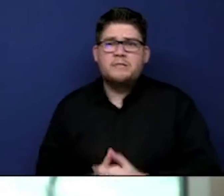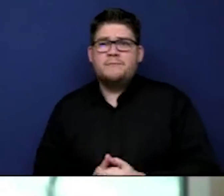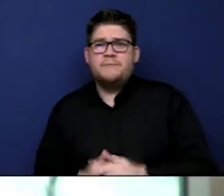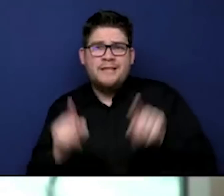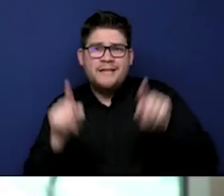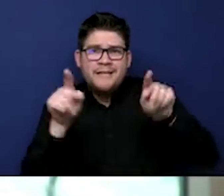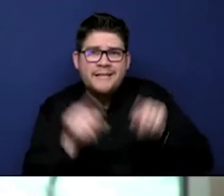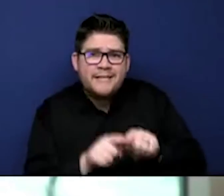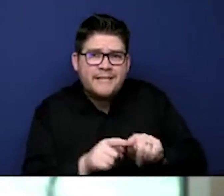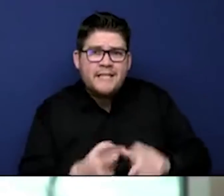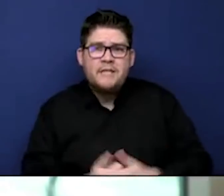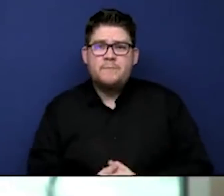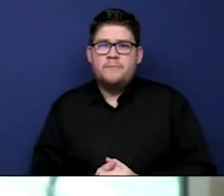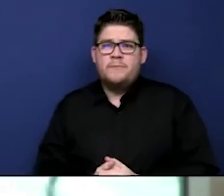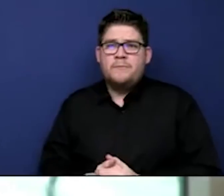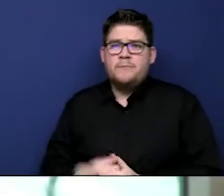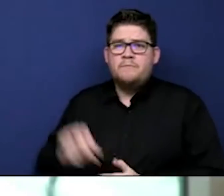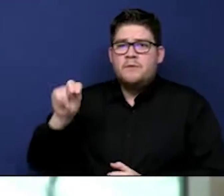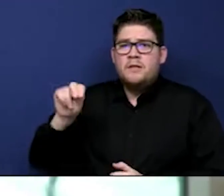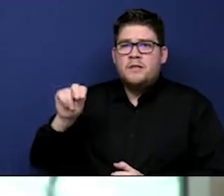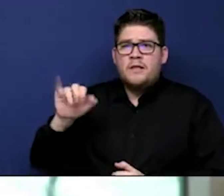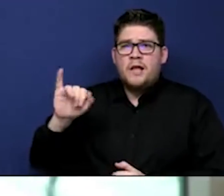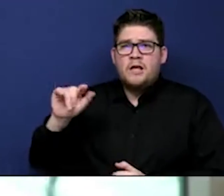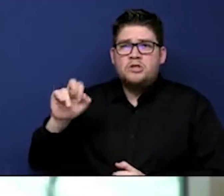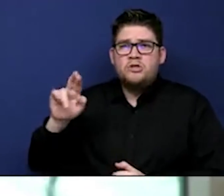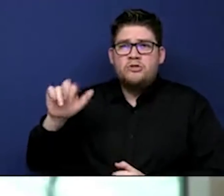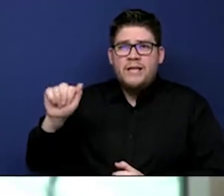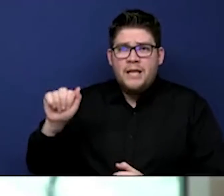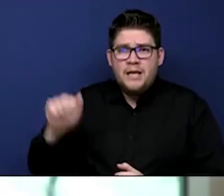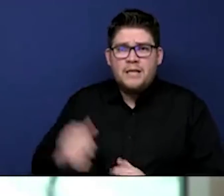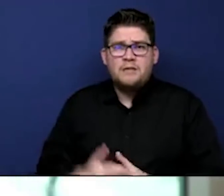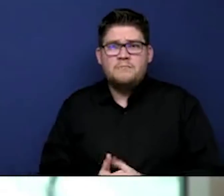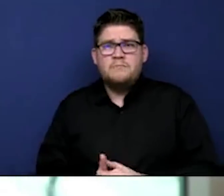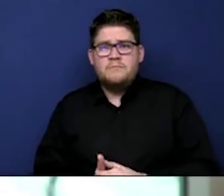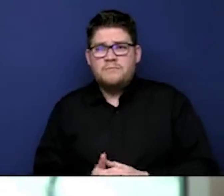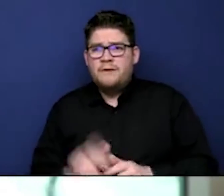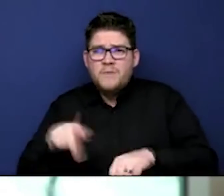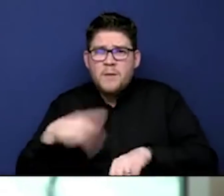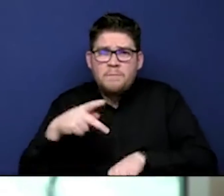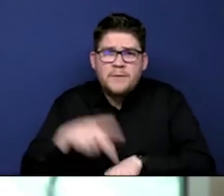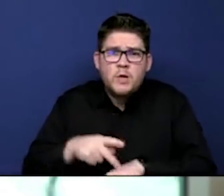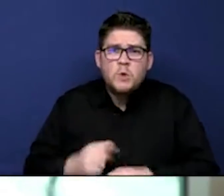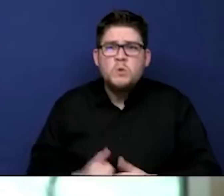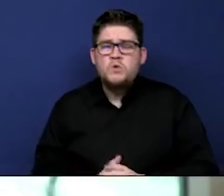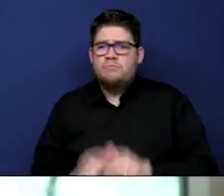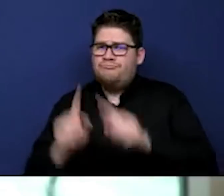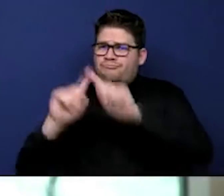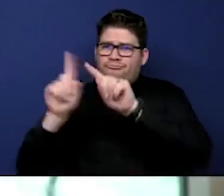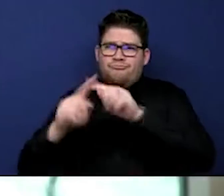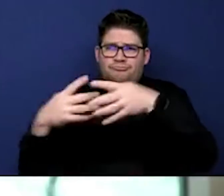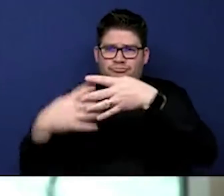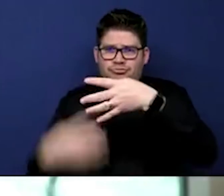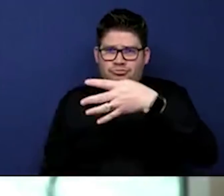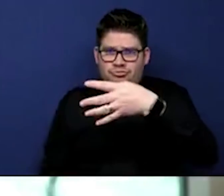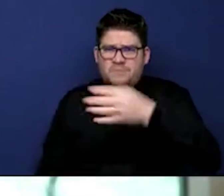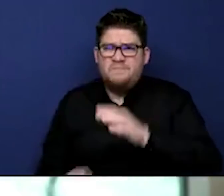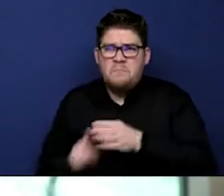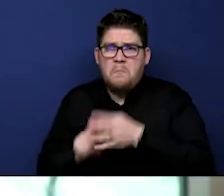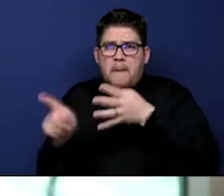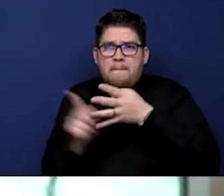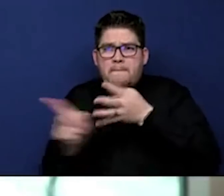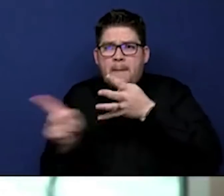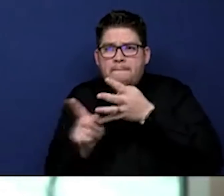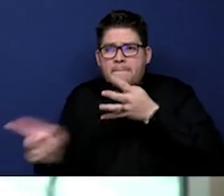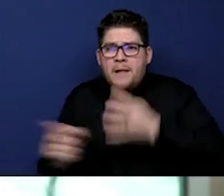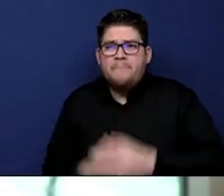Philippines. We have the P1 that we're talking about here, that arose in Brazil but was seen also in Japan, and it's